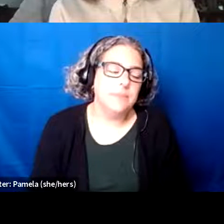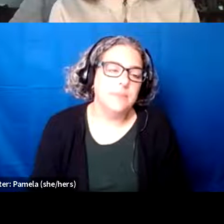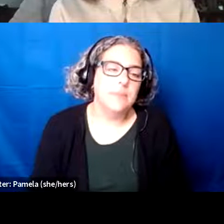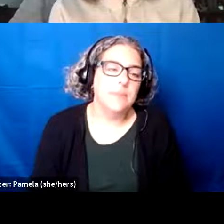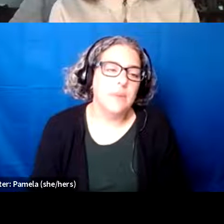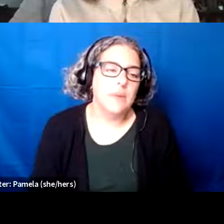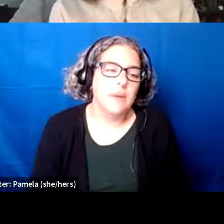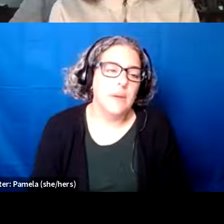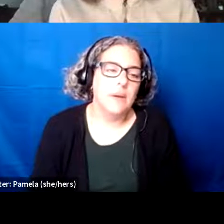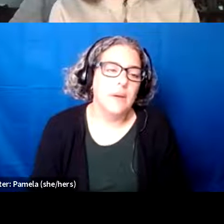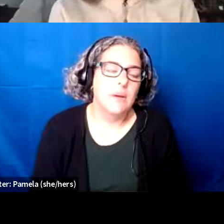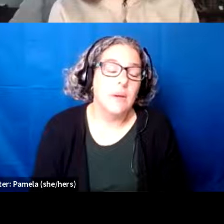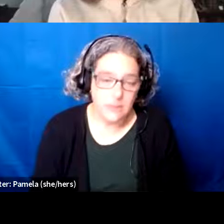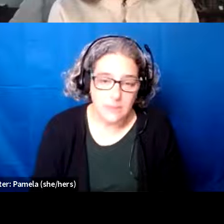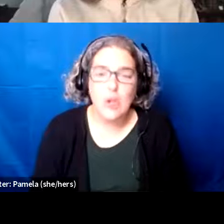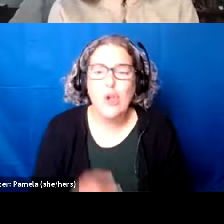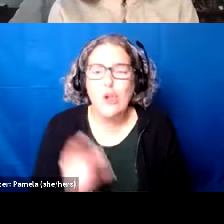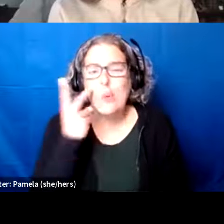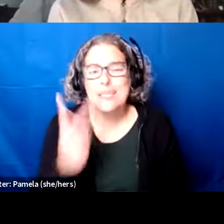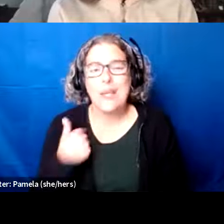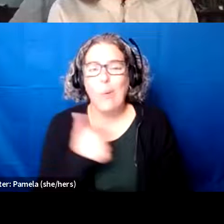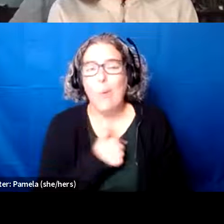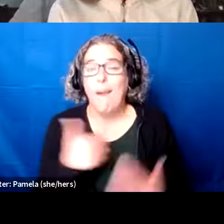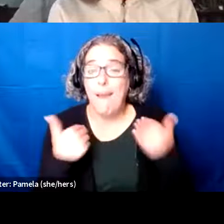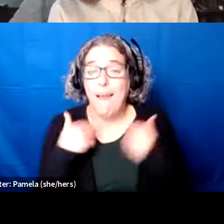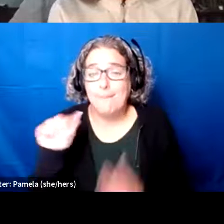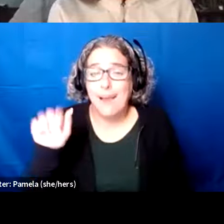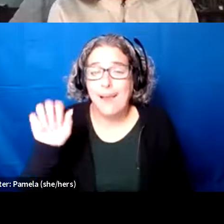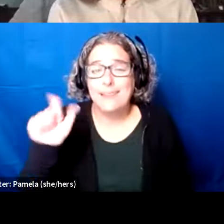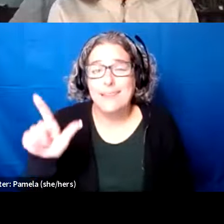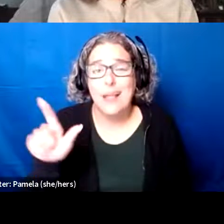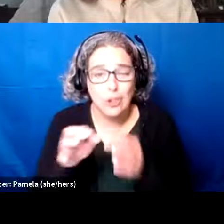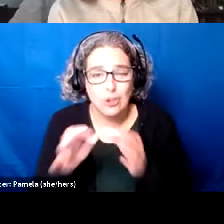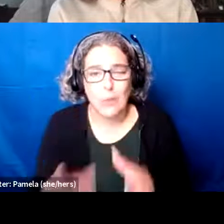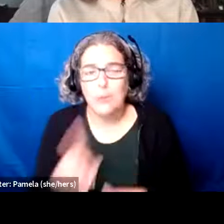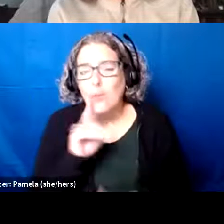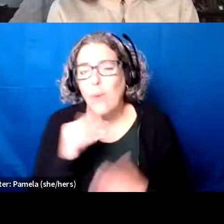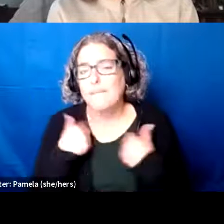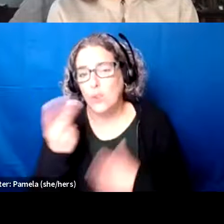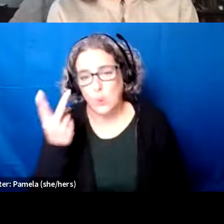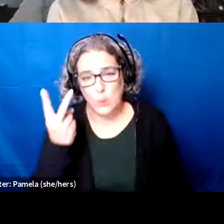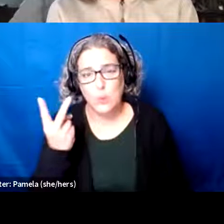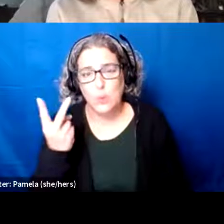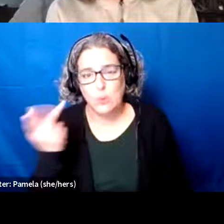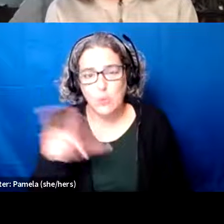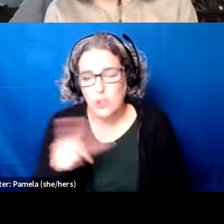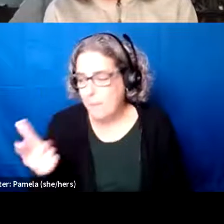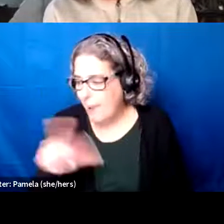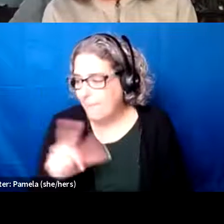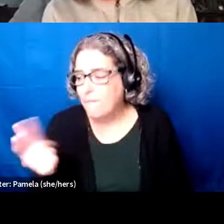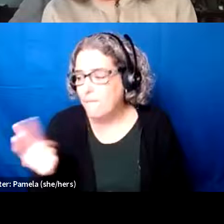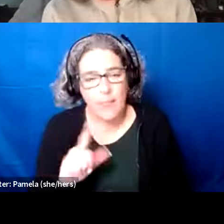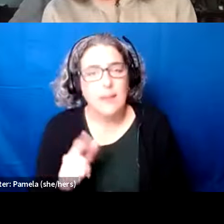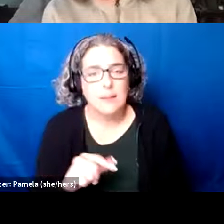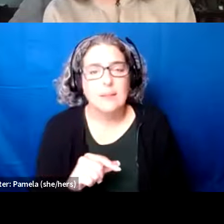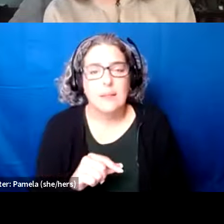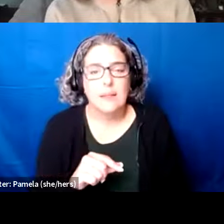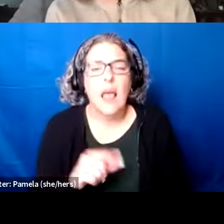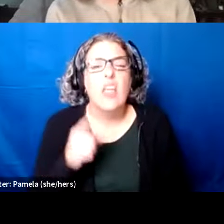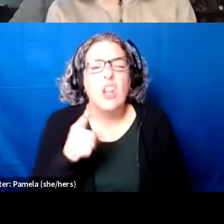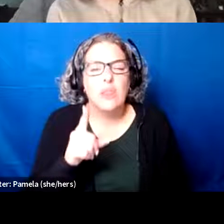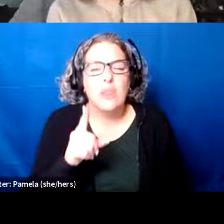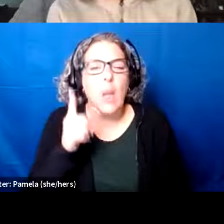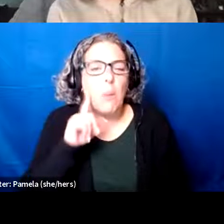We have 2 sign language interpreters here, and we have them pinned to